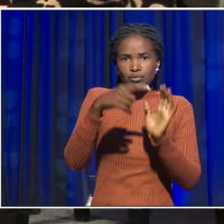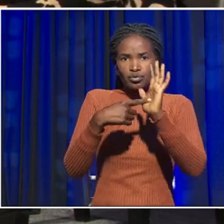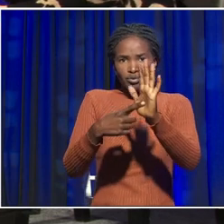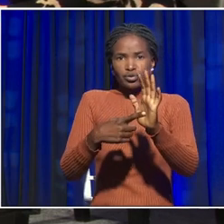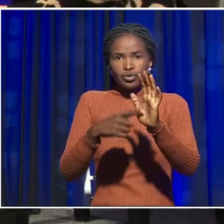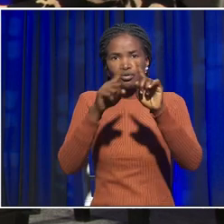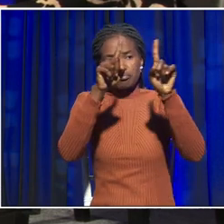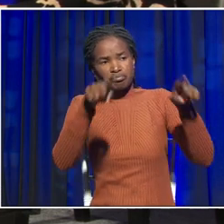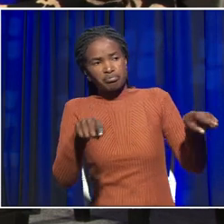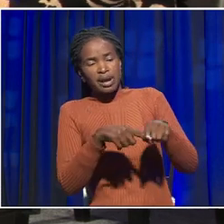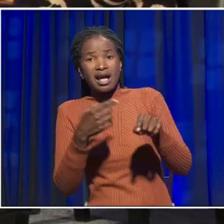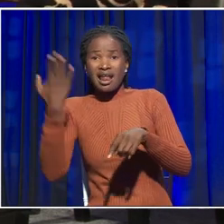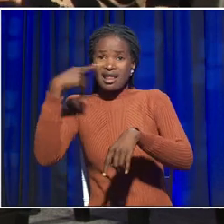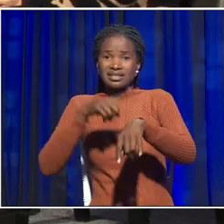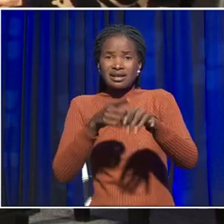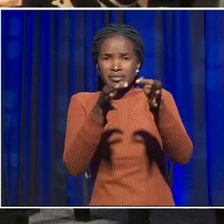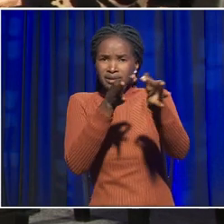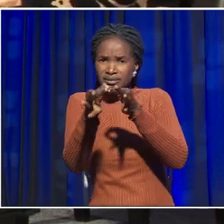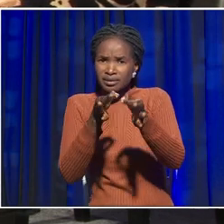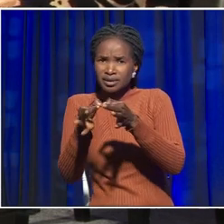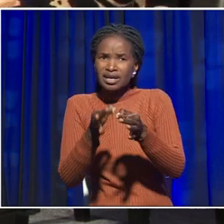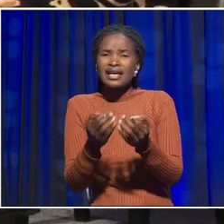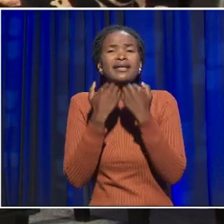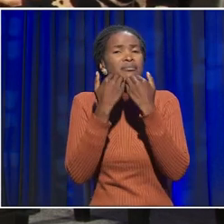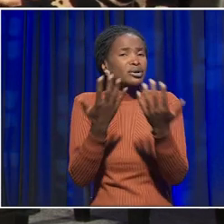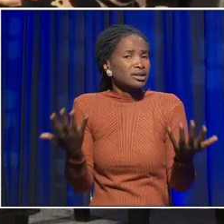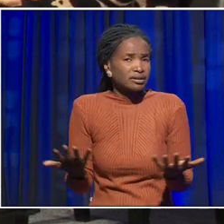time to put in context what is the underlying